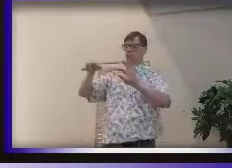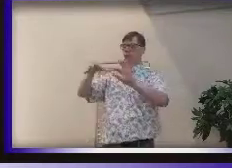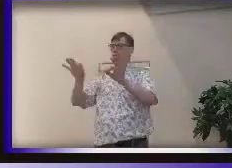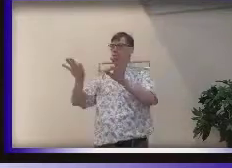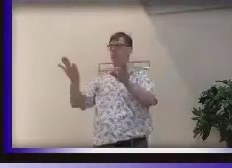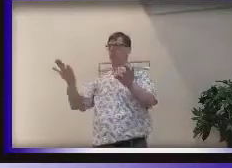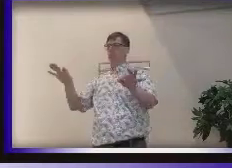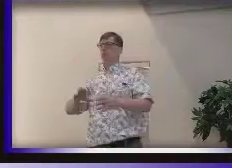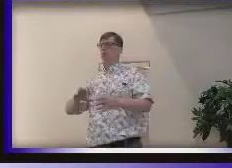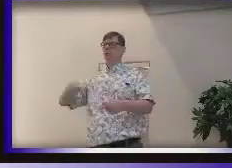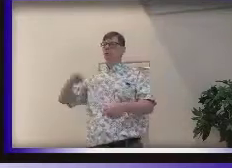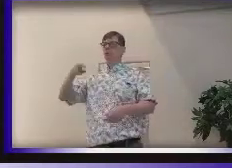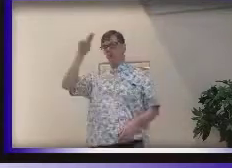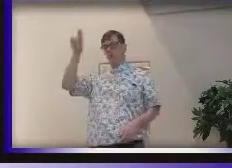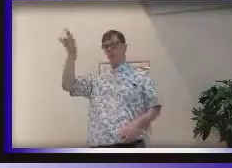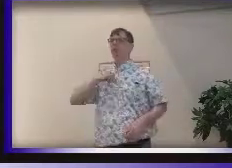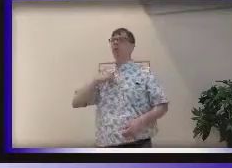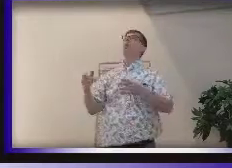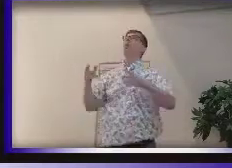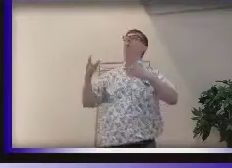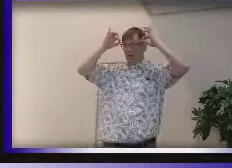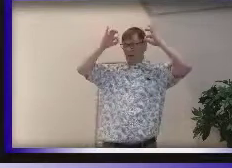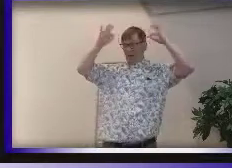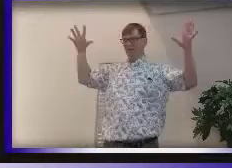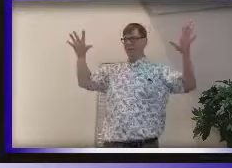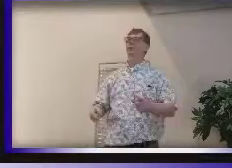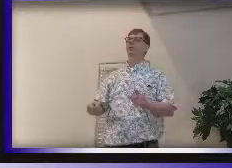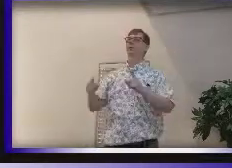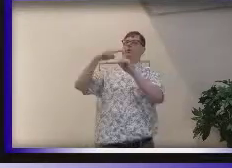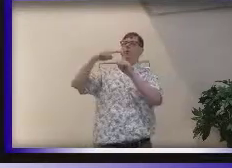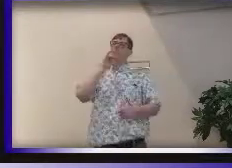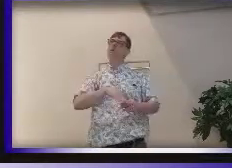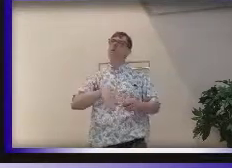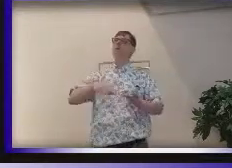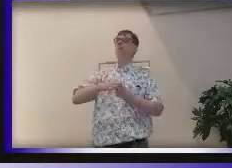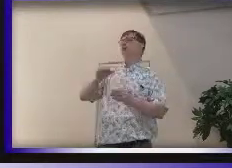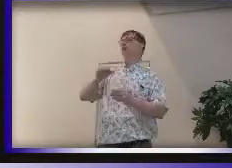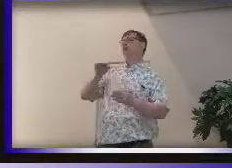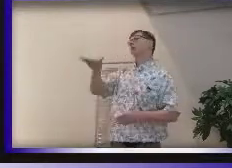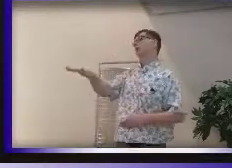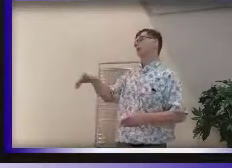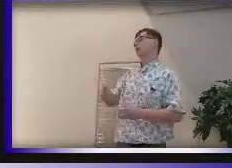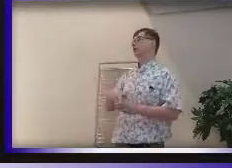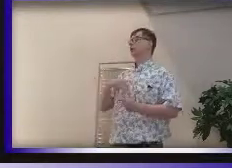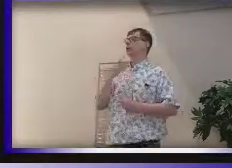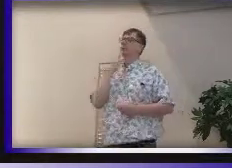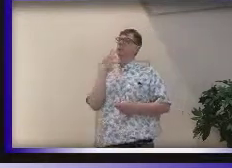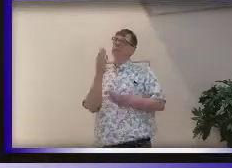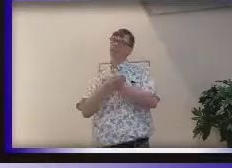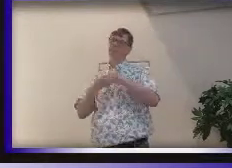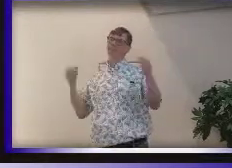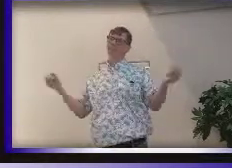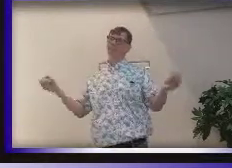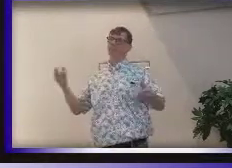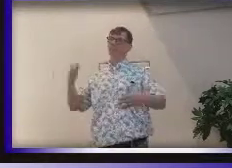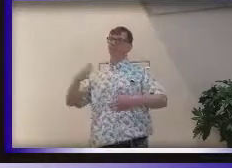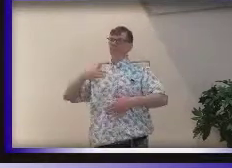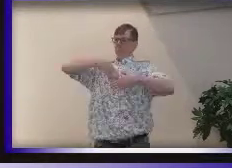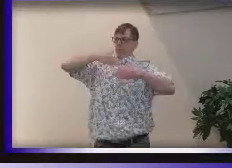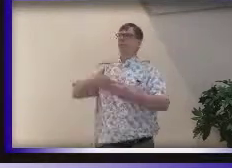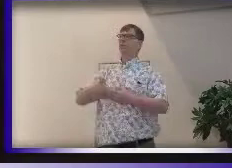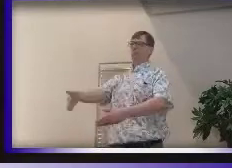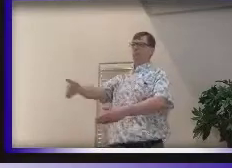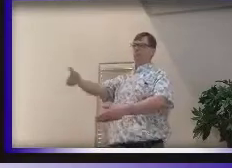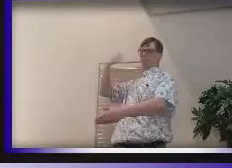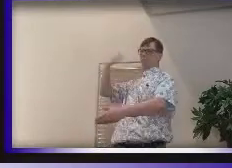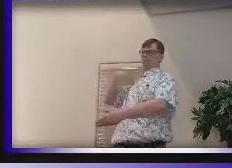how wonderful it would be to get more kids in here to experience the joy that they have back there. Okay. I